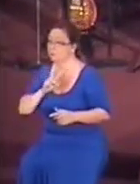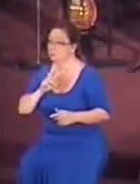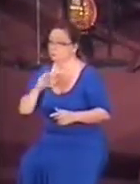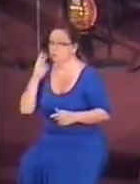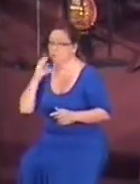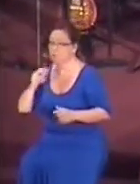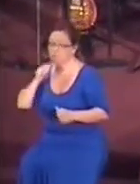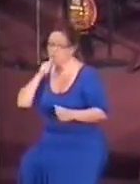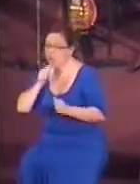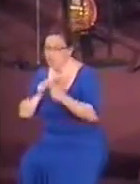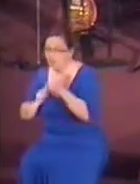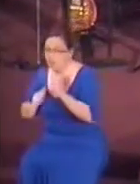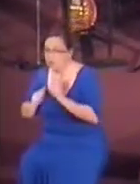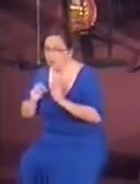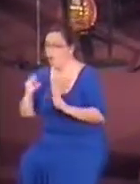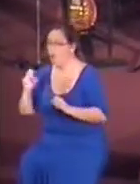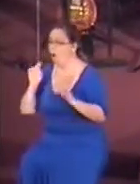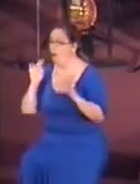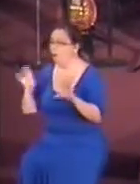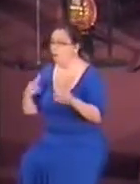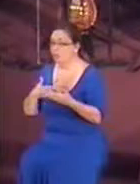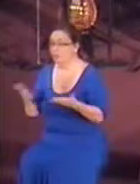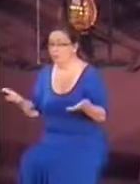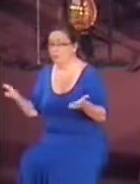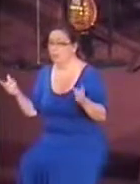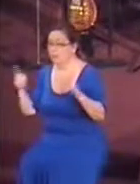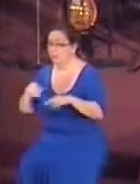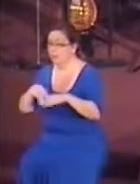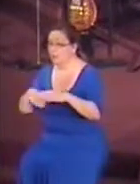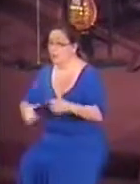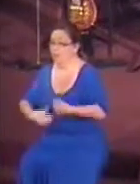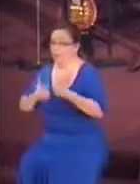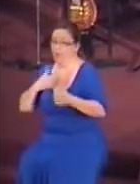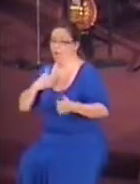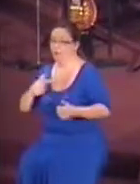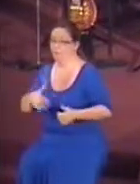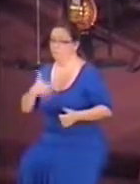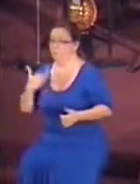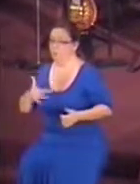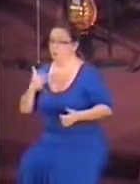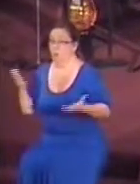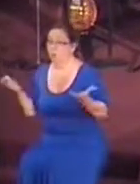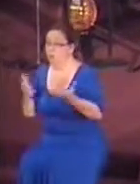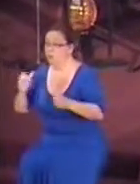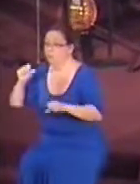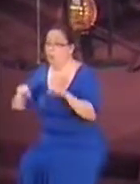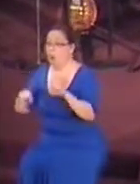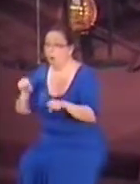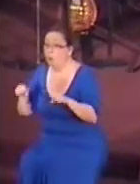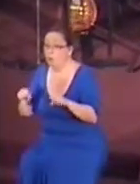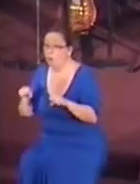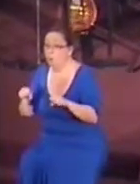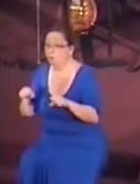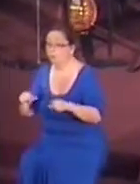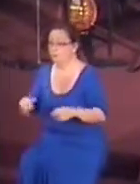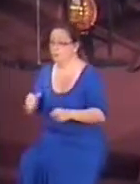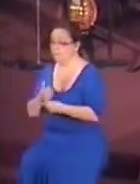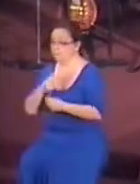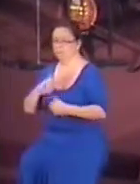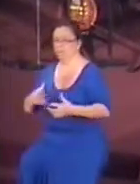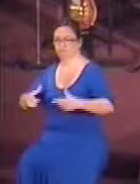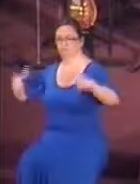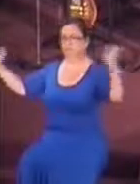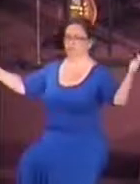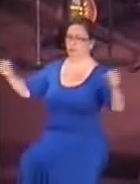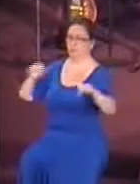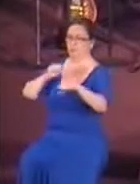terrible suffering, when I see such horrible things go on in this life, it causes us to do what? Doubt. It erects this huge